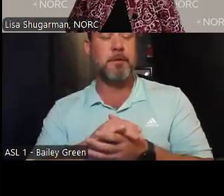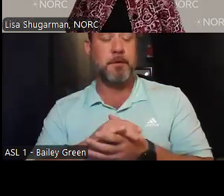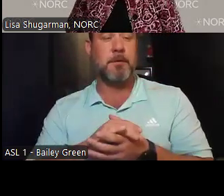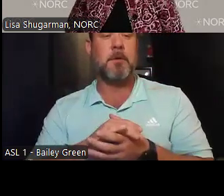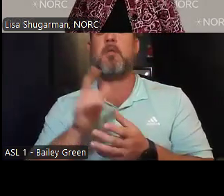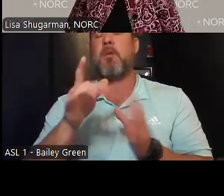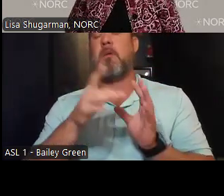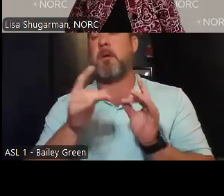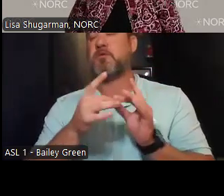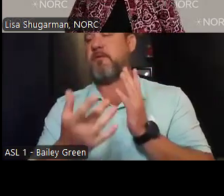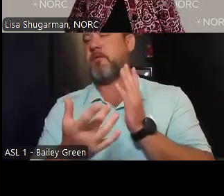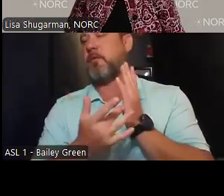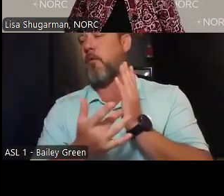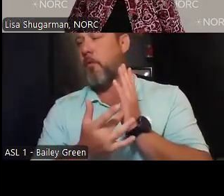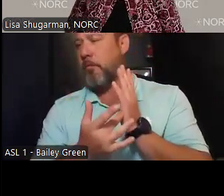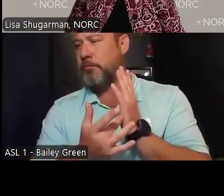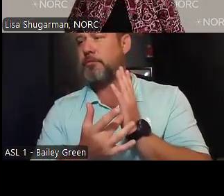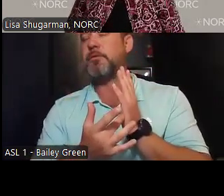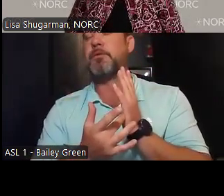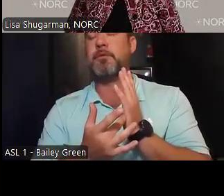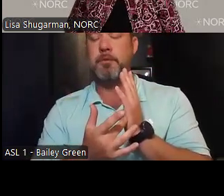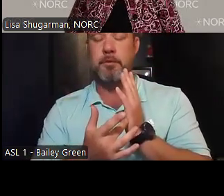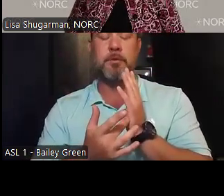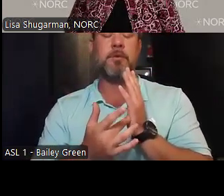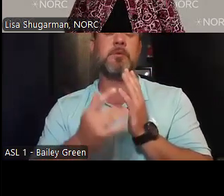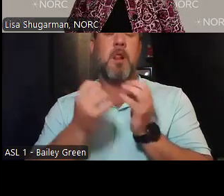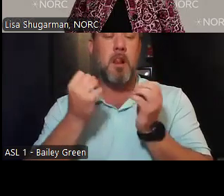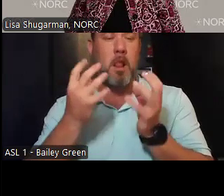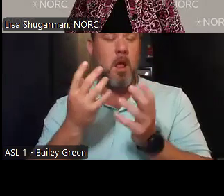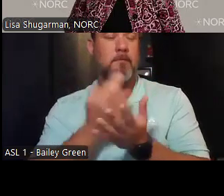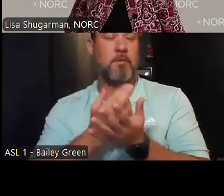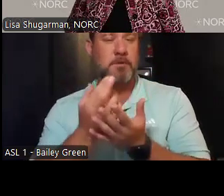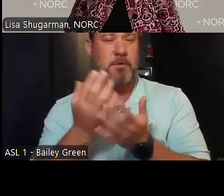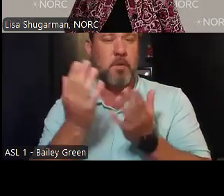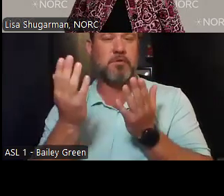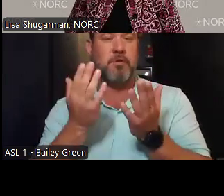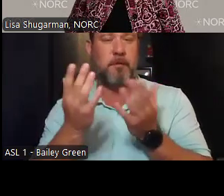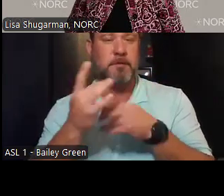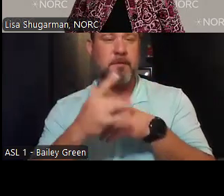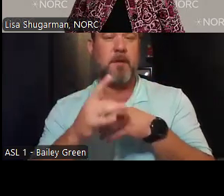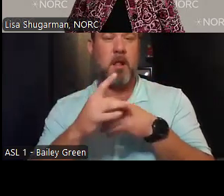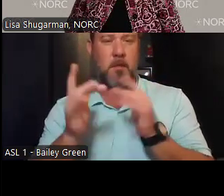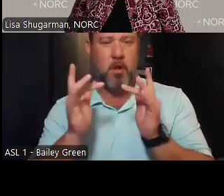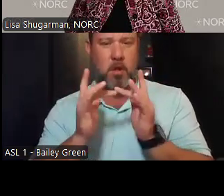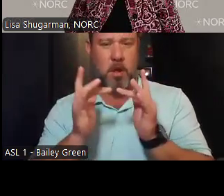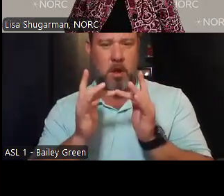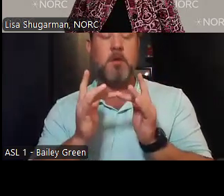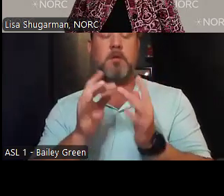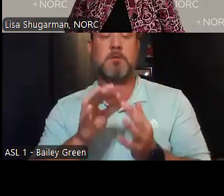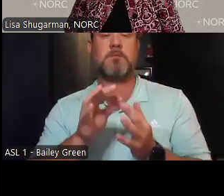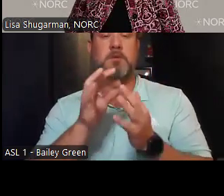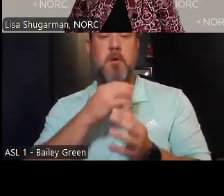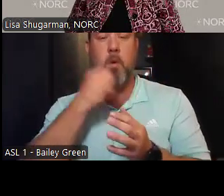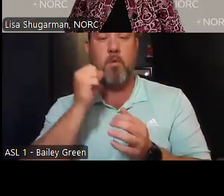mention of technology, so as I'm sure we all know, a lot of resources and services are available online now, but especially among the